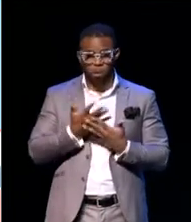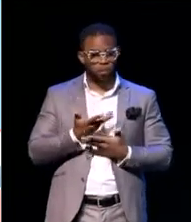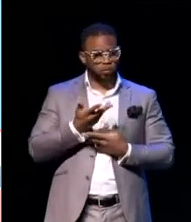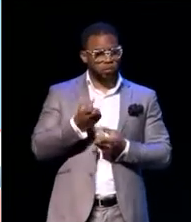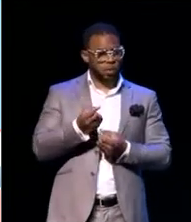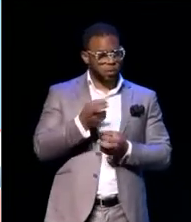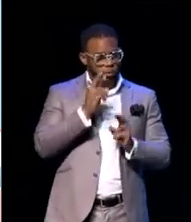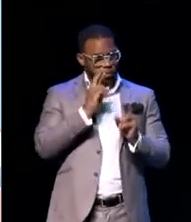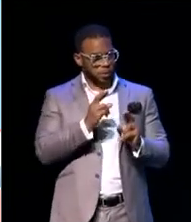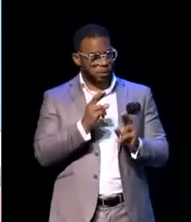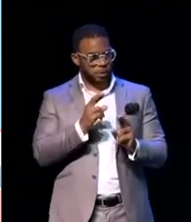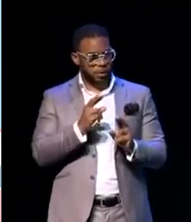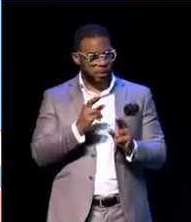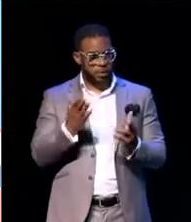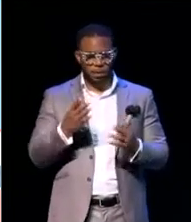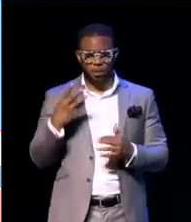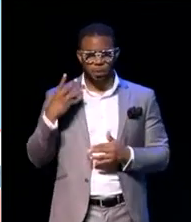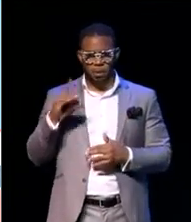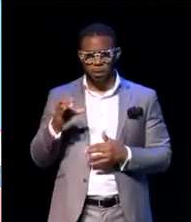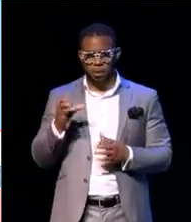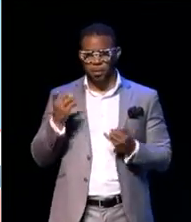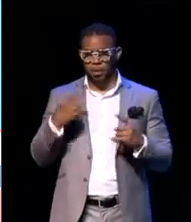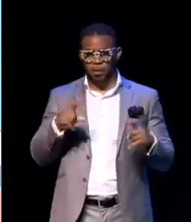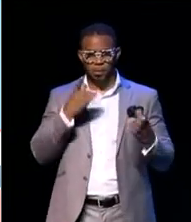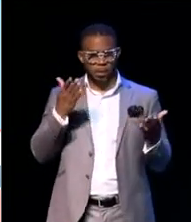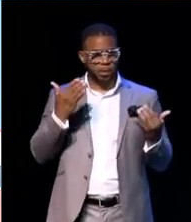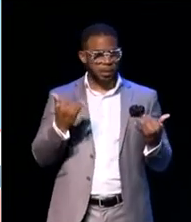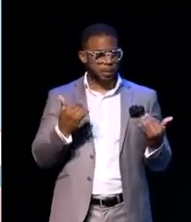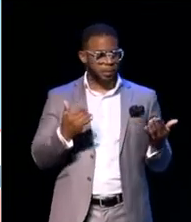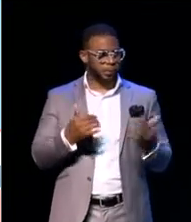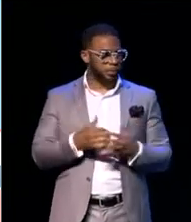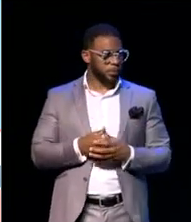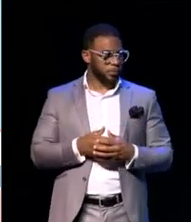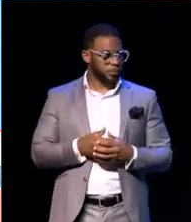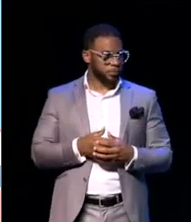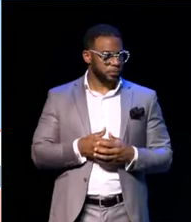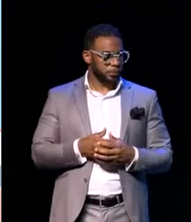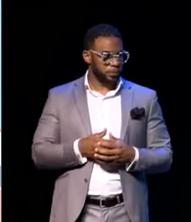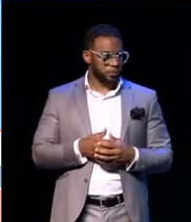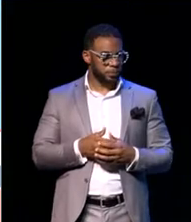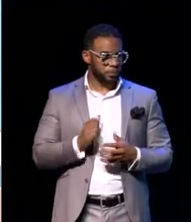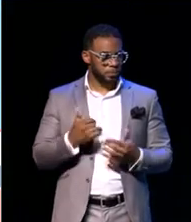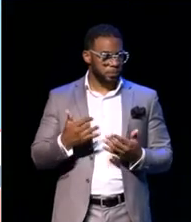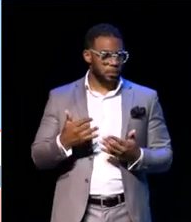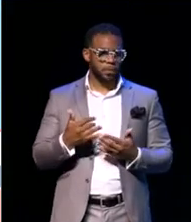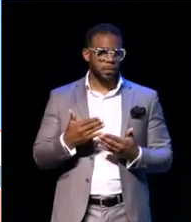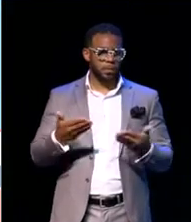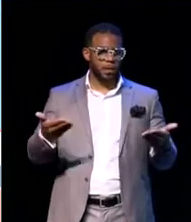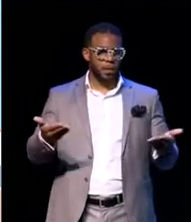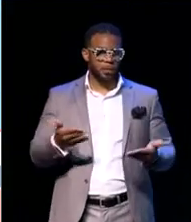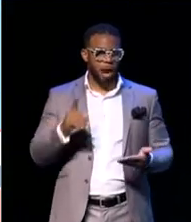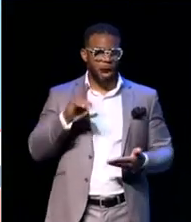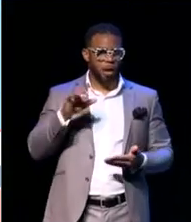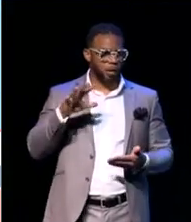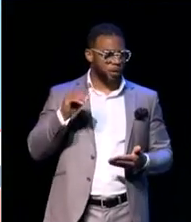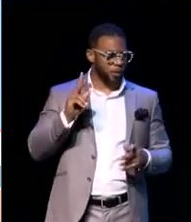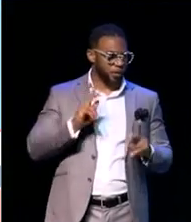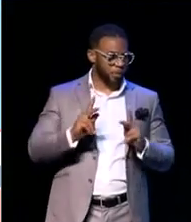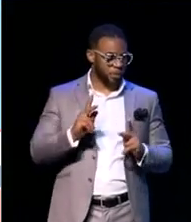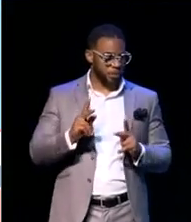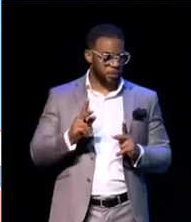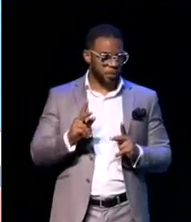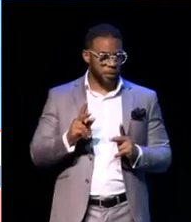well-trusted, well-respected here in D.C. Many of them are here today. And they have collectively hired 150